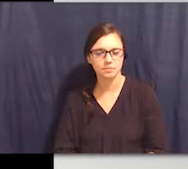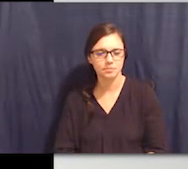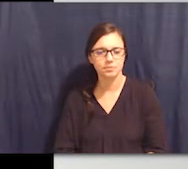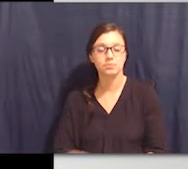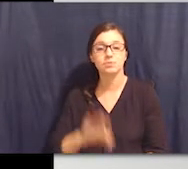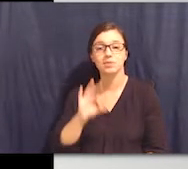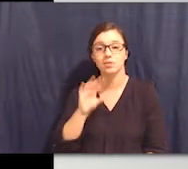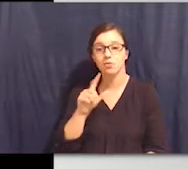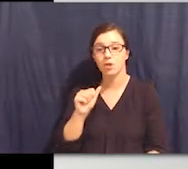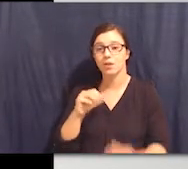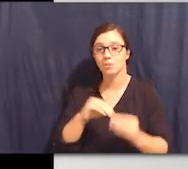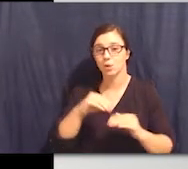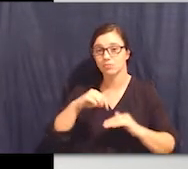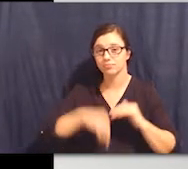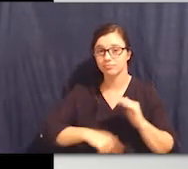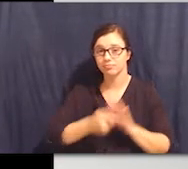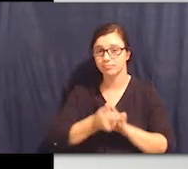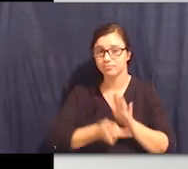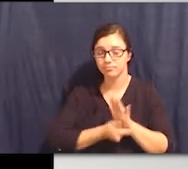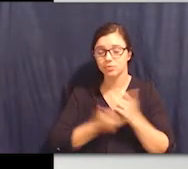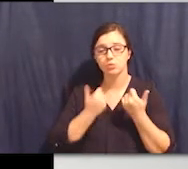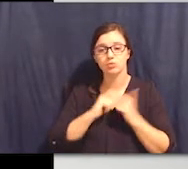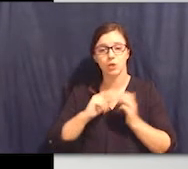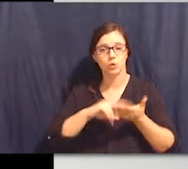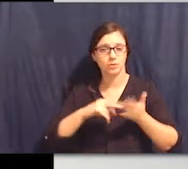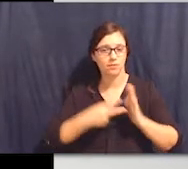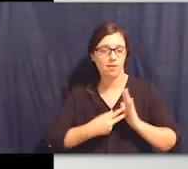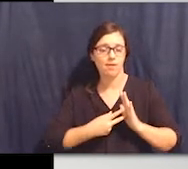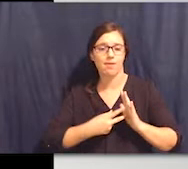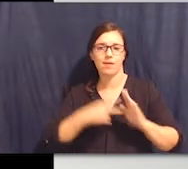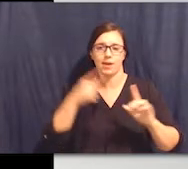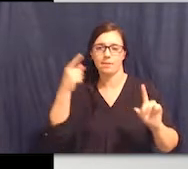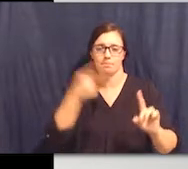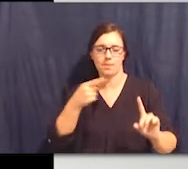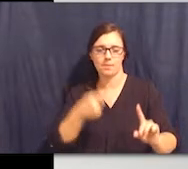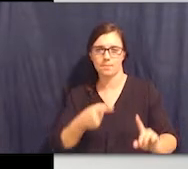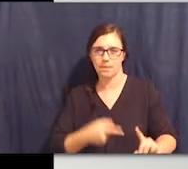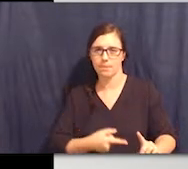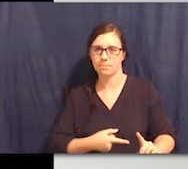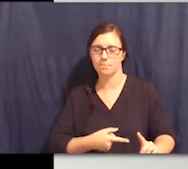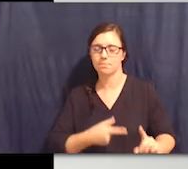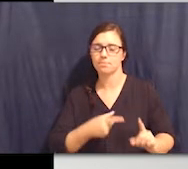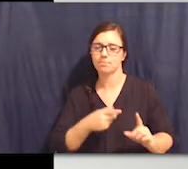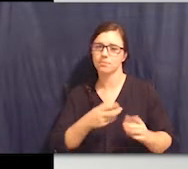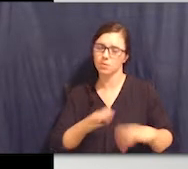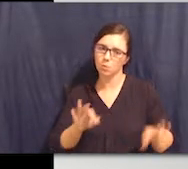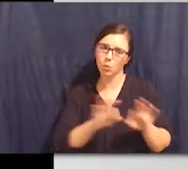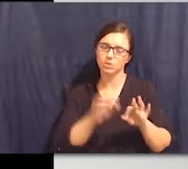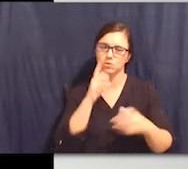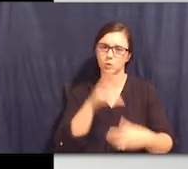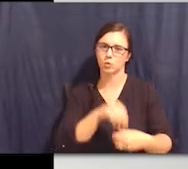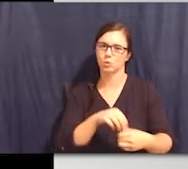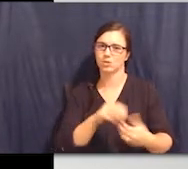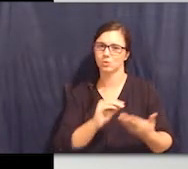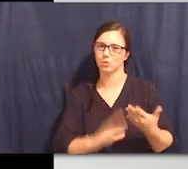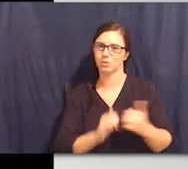Florida goes further in its laws to define and highlight the importance of inclusion of students with